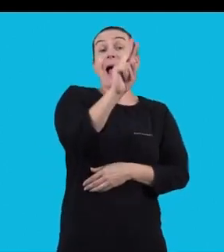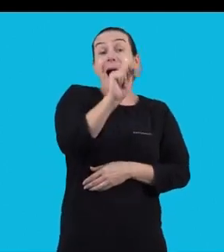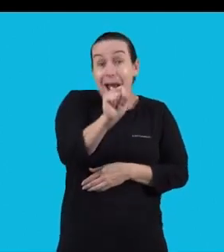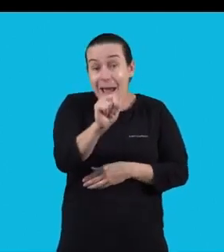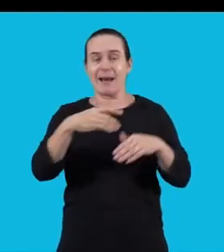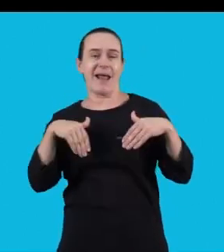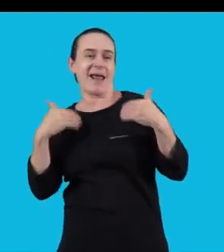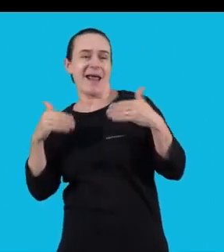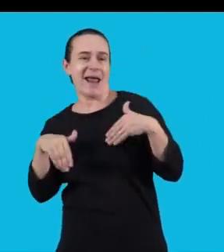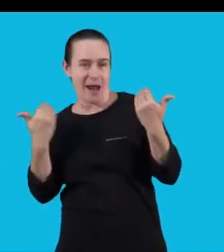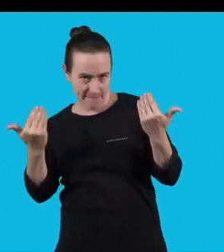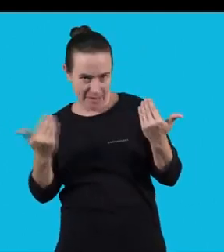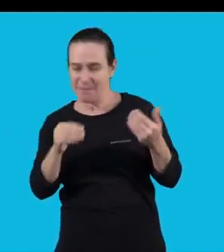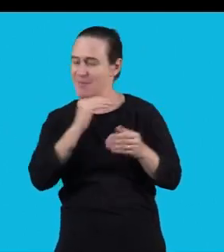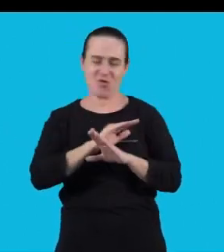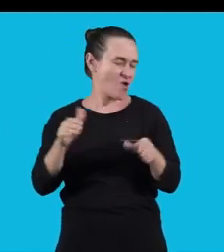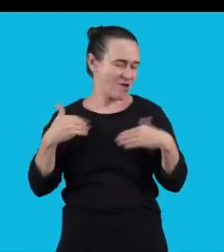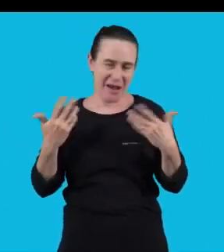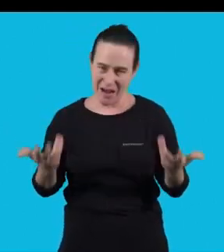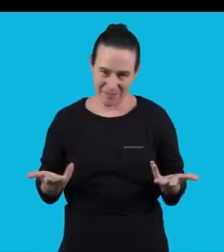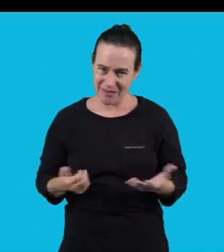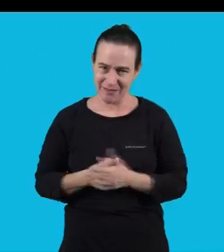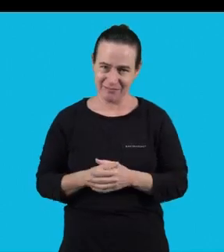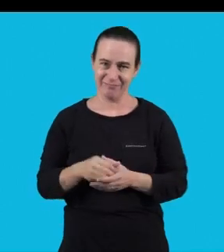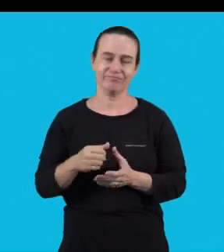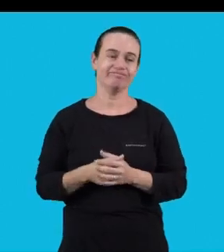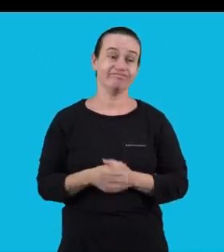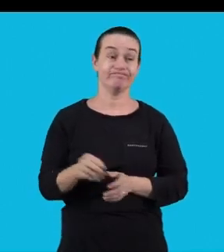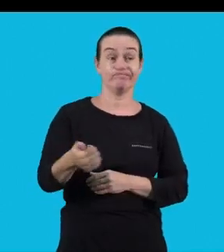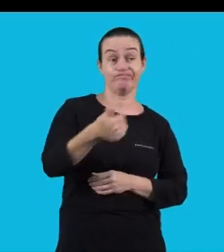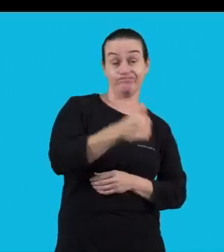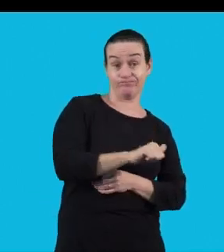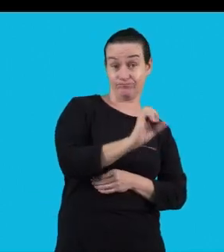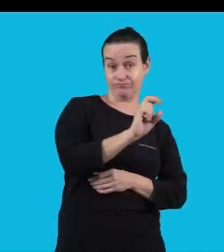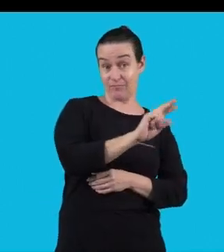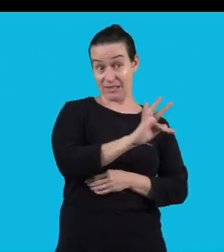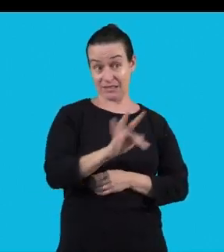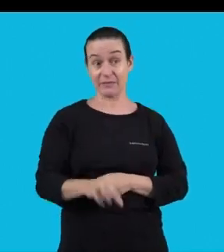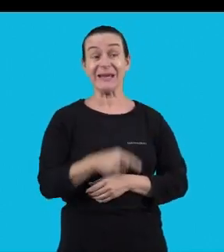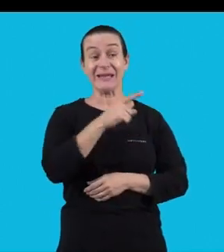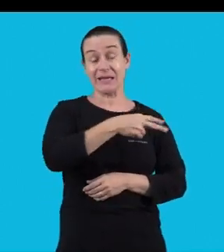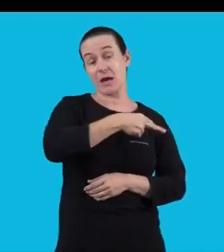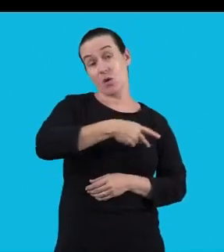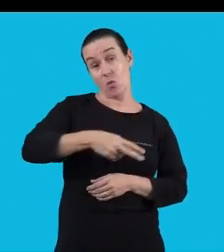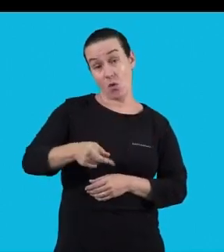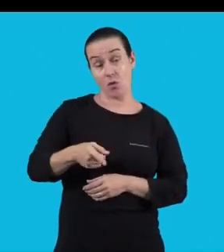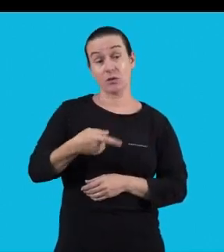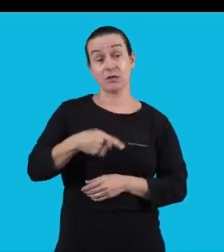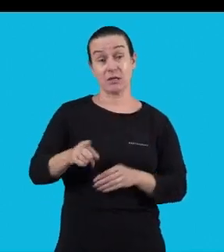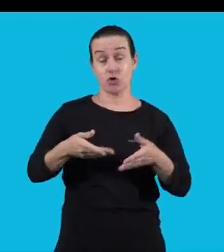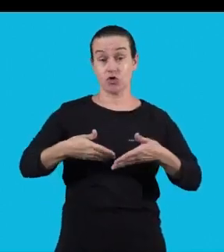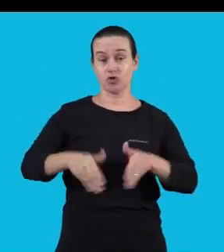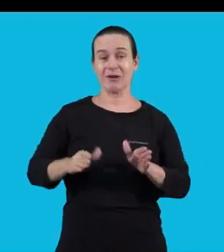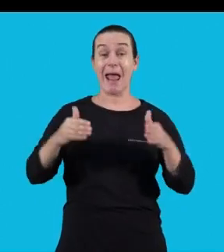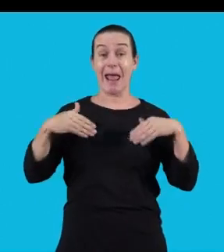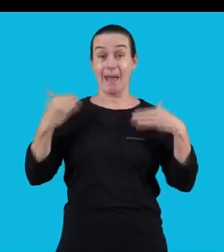with the results. That is the prefix un, making it the opposite meaning. And then a suffix, he walked down the street